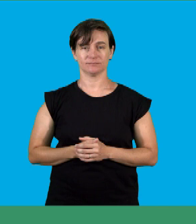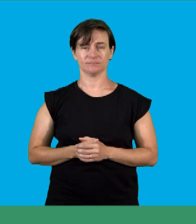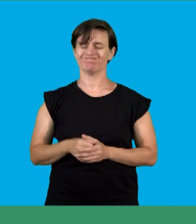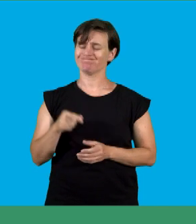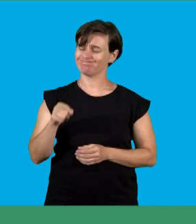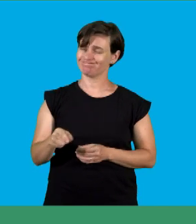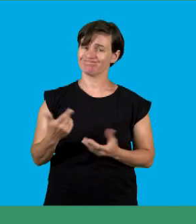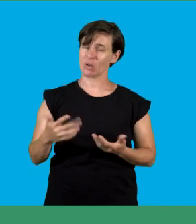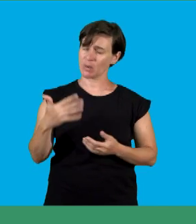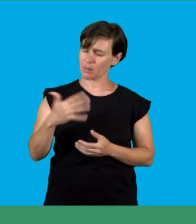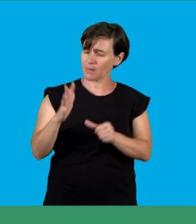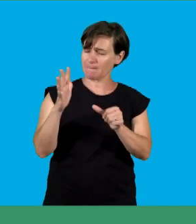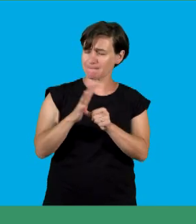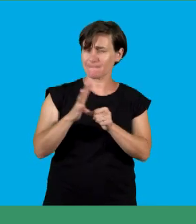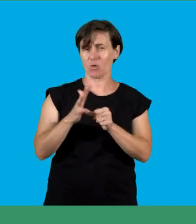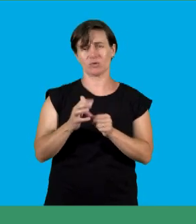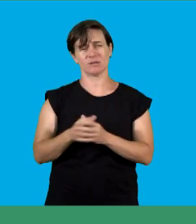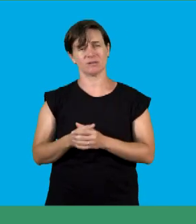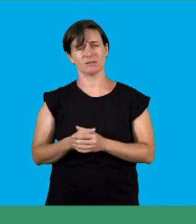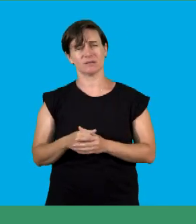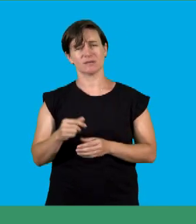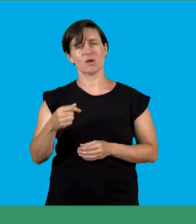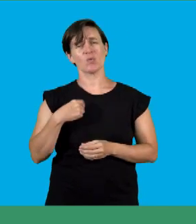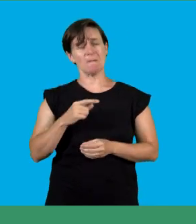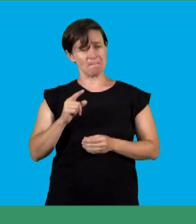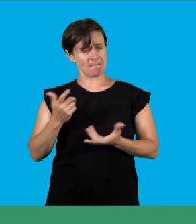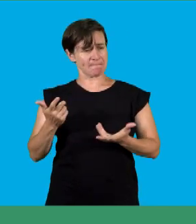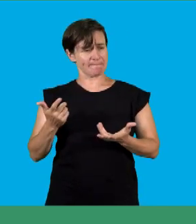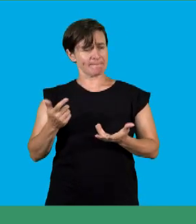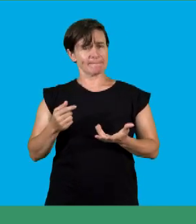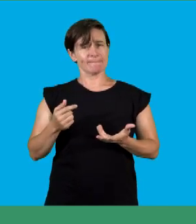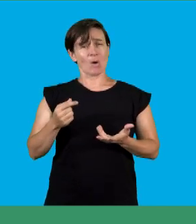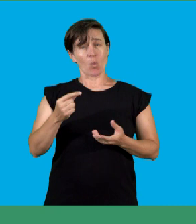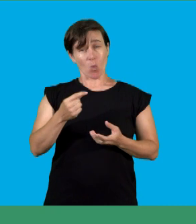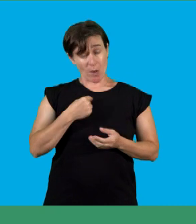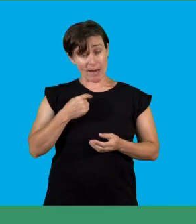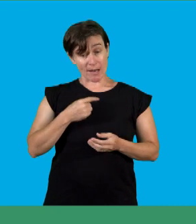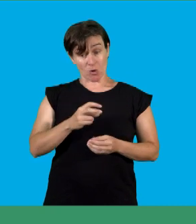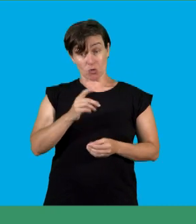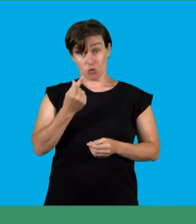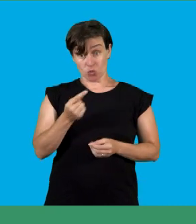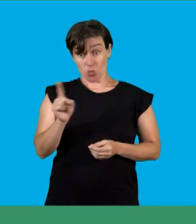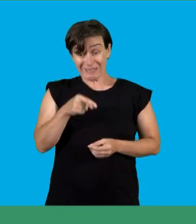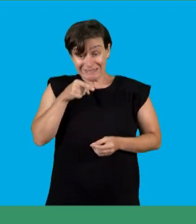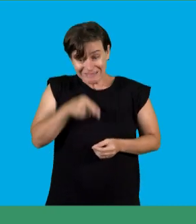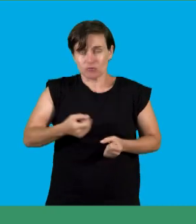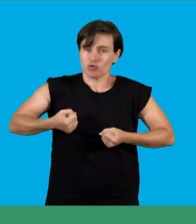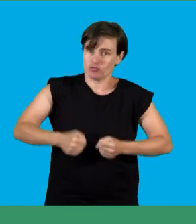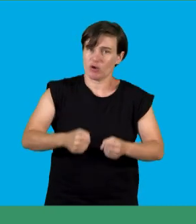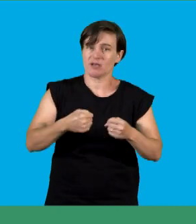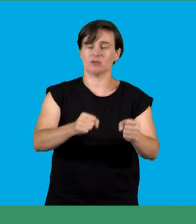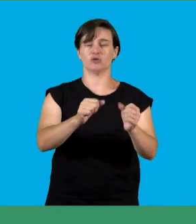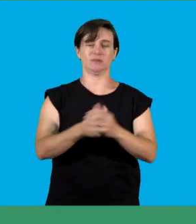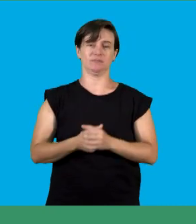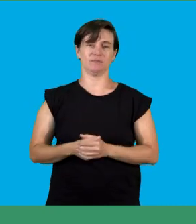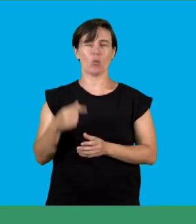strategy. It's very important that you understand that we're not implementing the problem solving, but we are implementing the strategy. Remember,